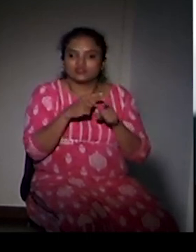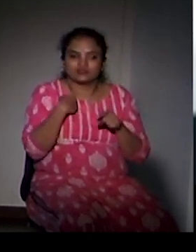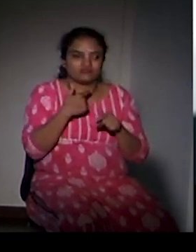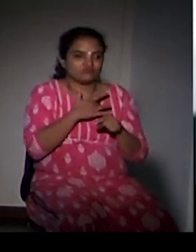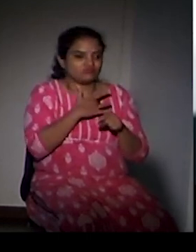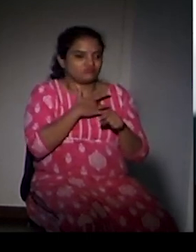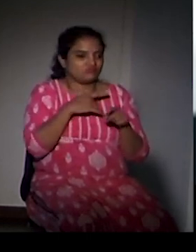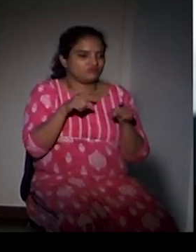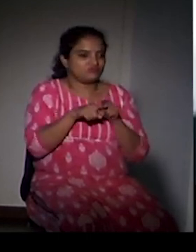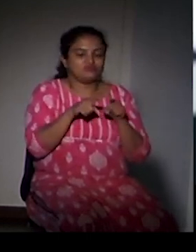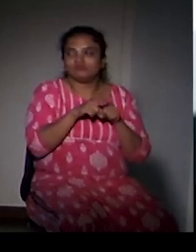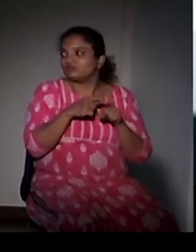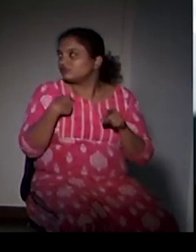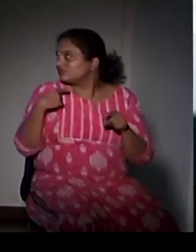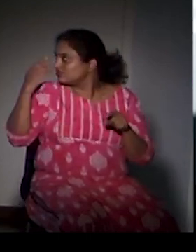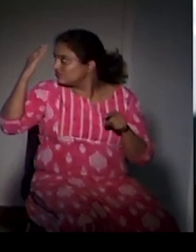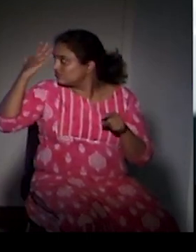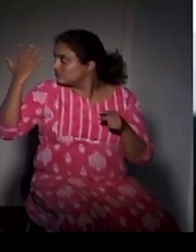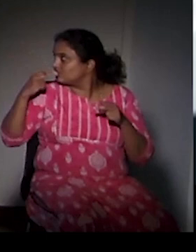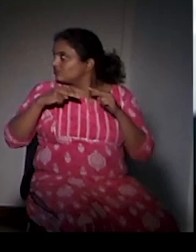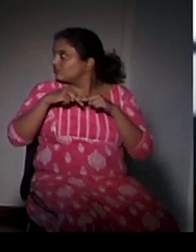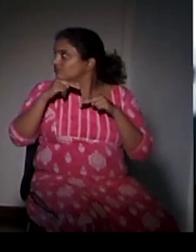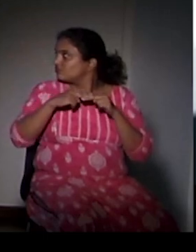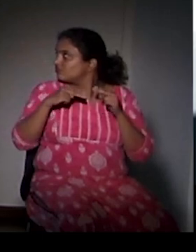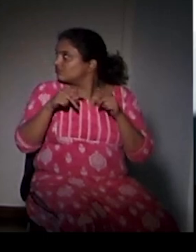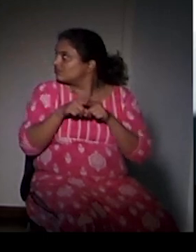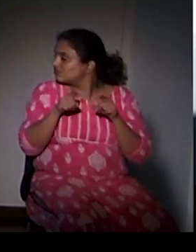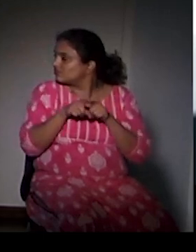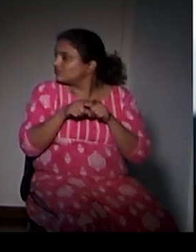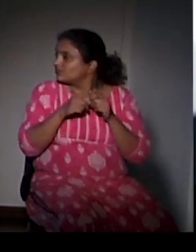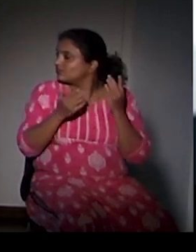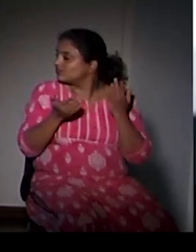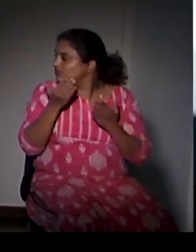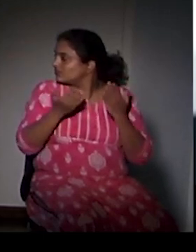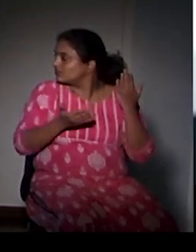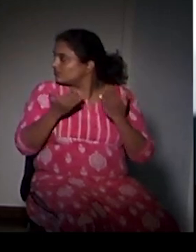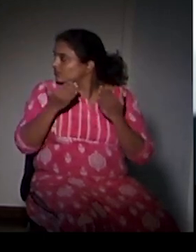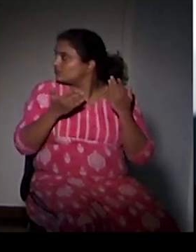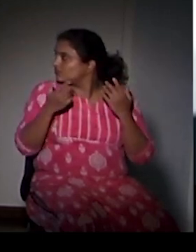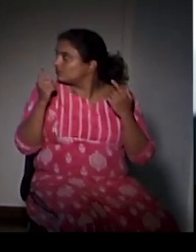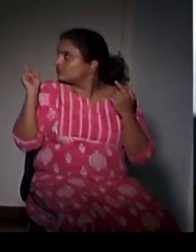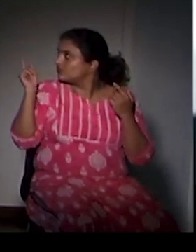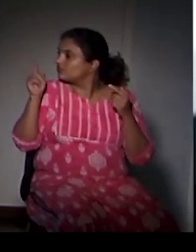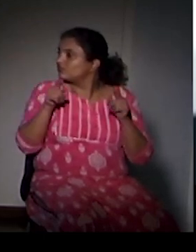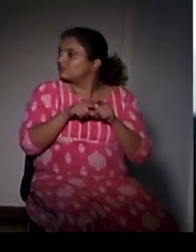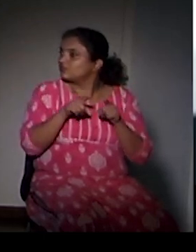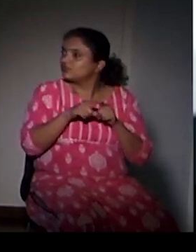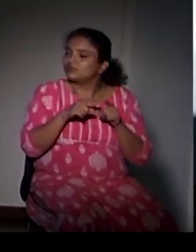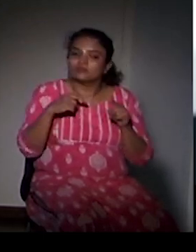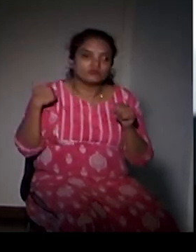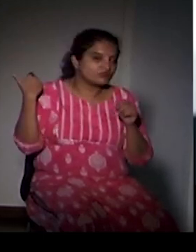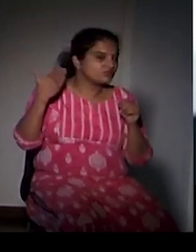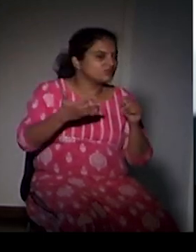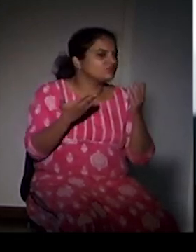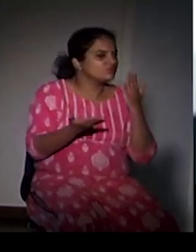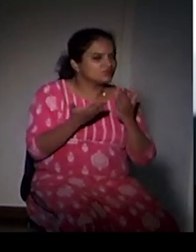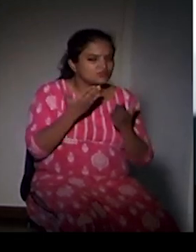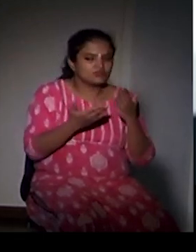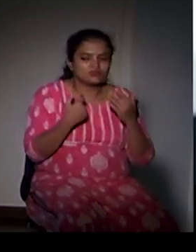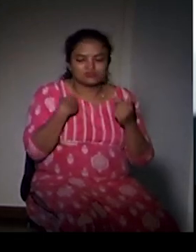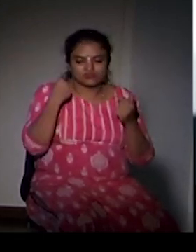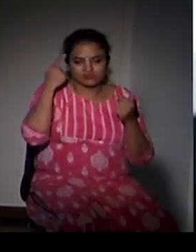actually. And, the building, I'm sure, now will survive much longer. But we